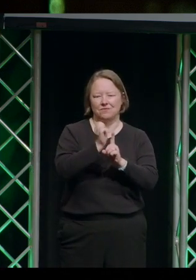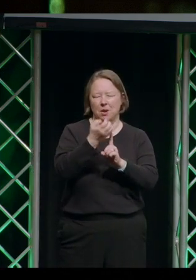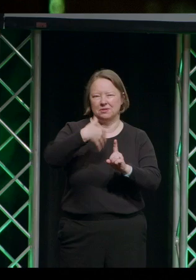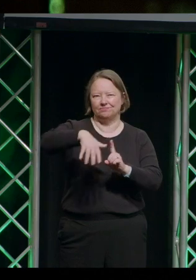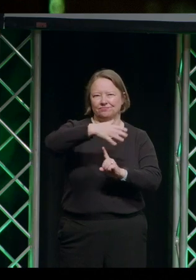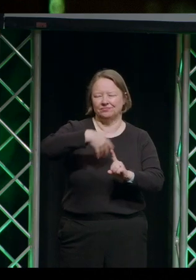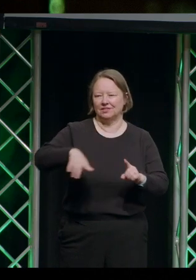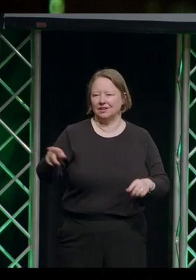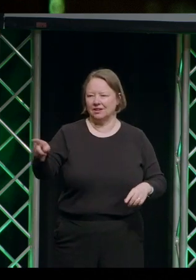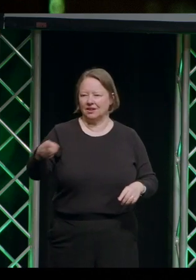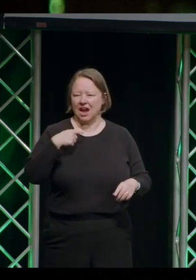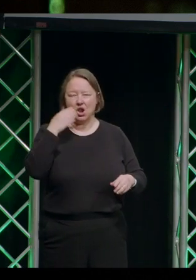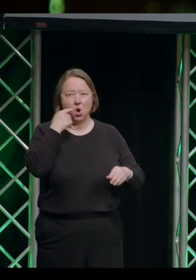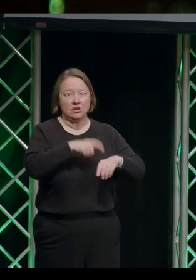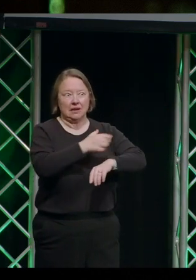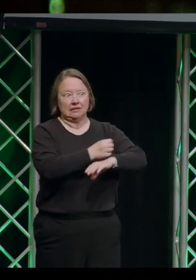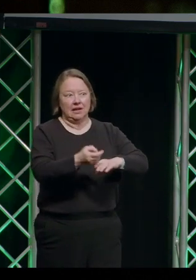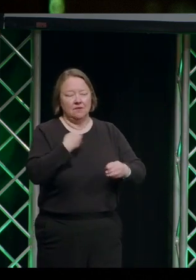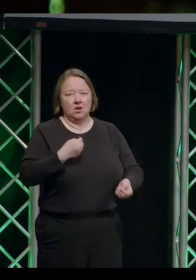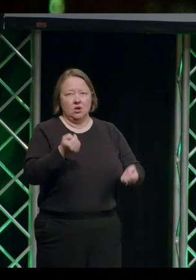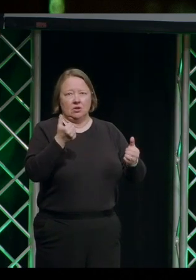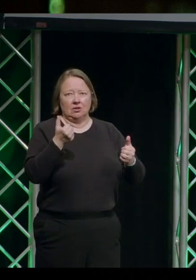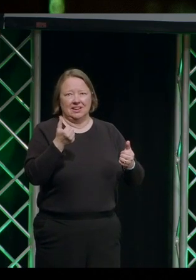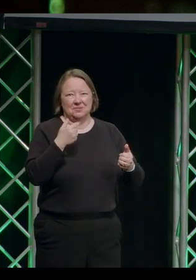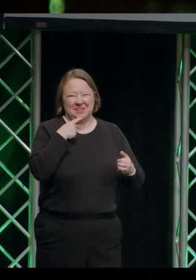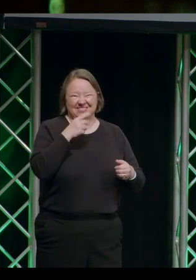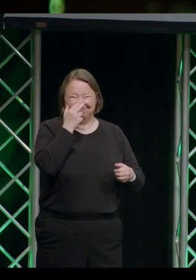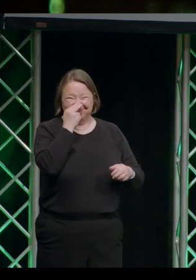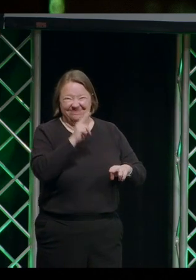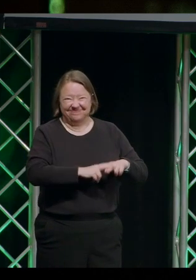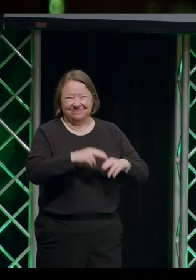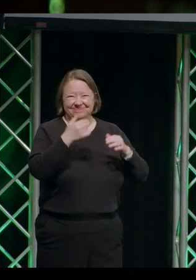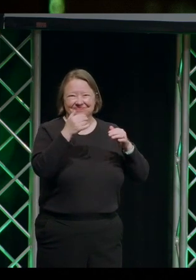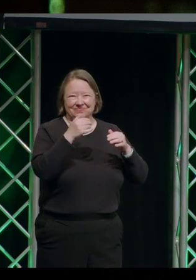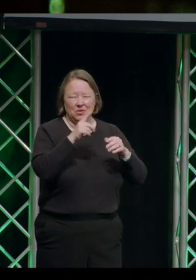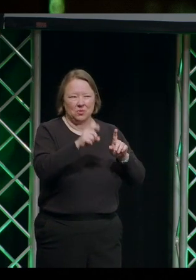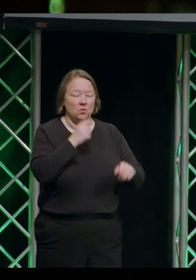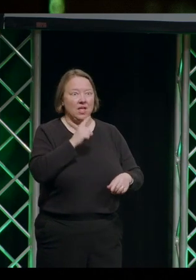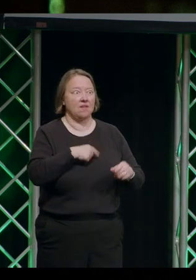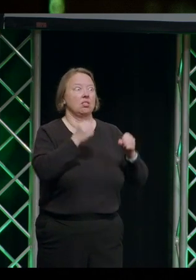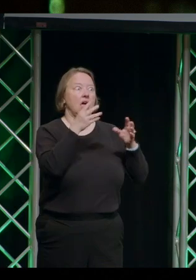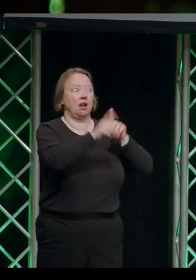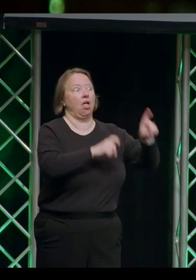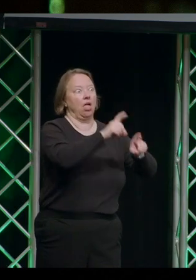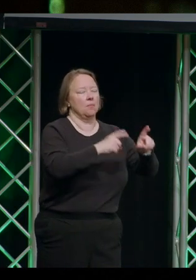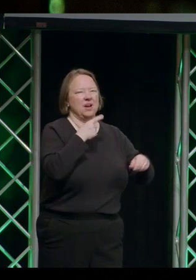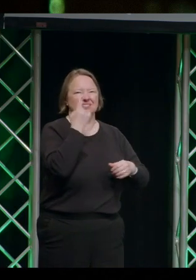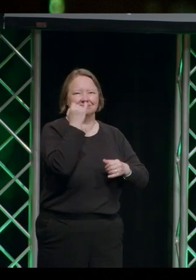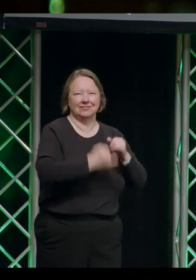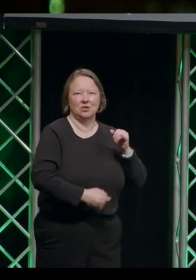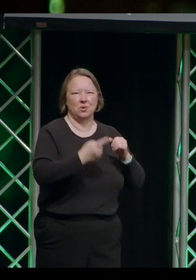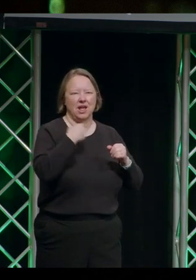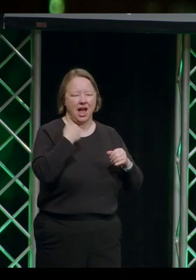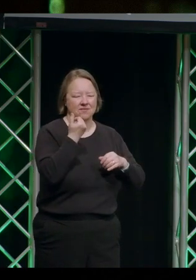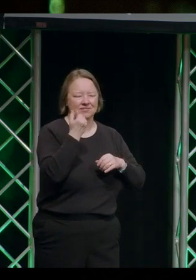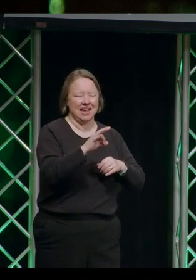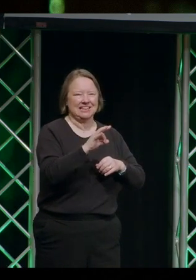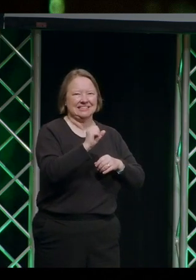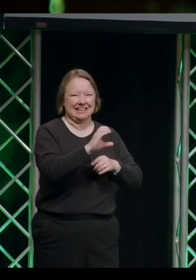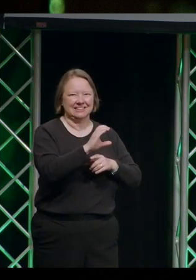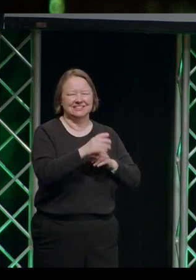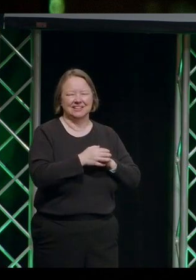Sadly, we're running out of time, but I do have a quick, slightly playful question. I do have a whole heap of questions, but this one's going to finish off because we've only got 19